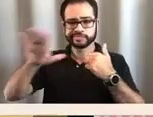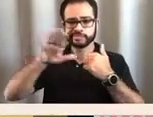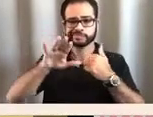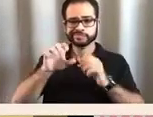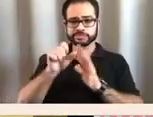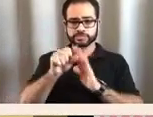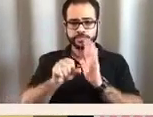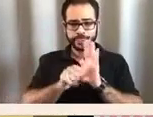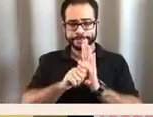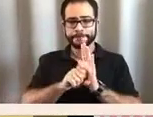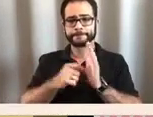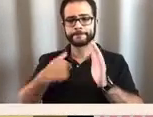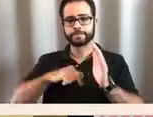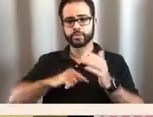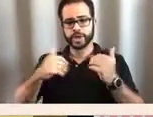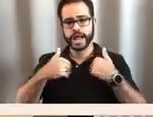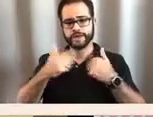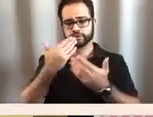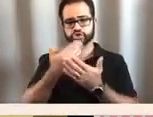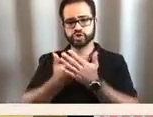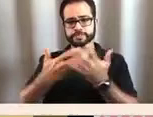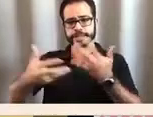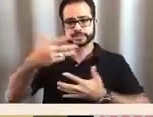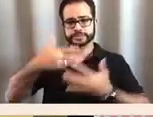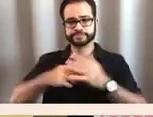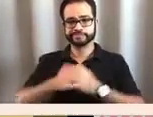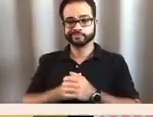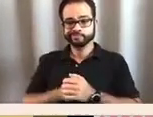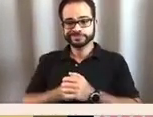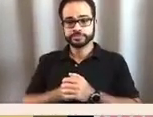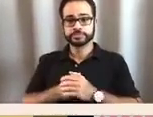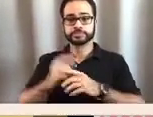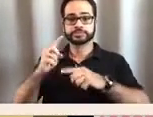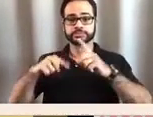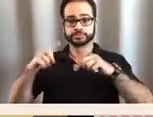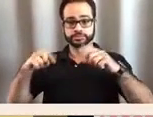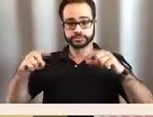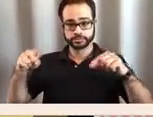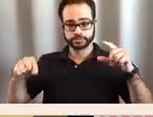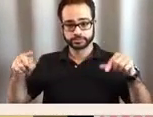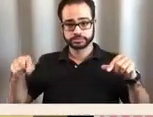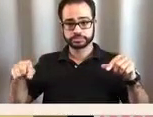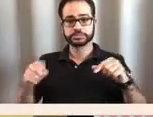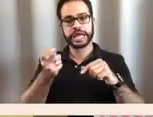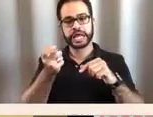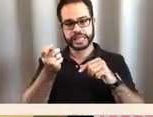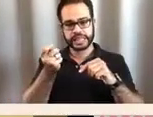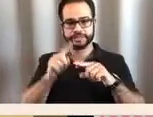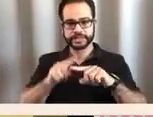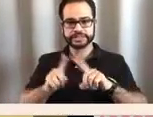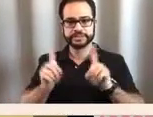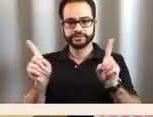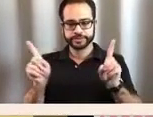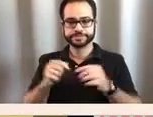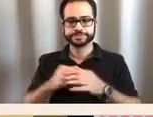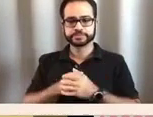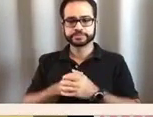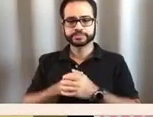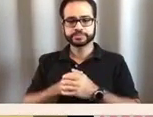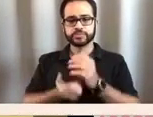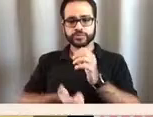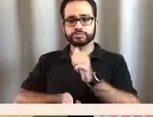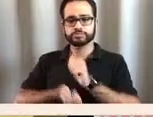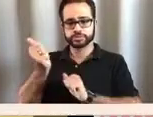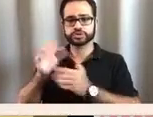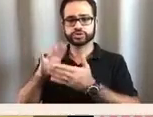state, we have a nice mixture. The diversity is a little different. The